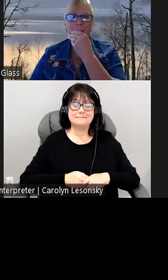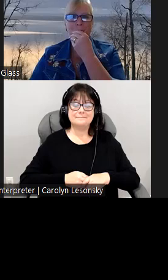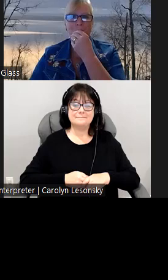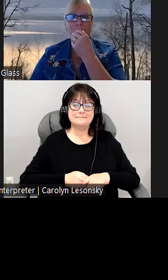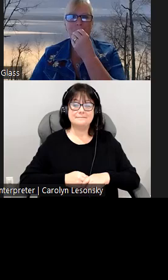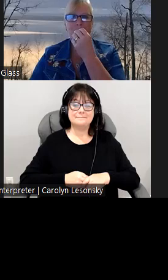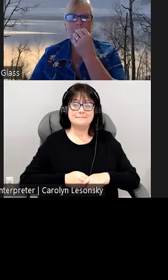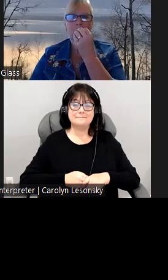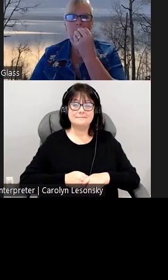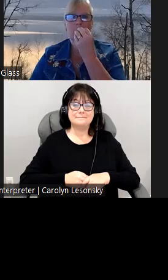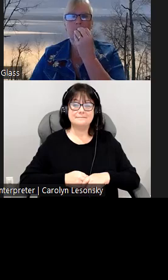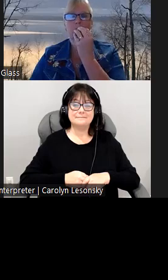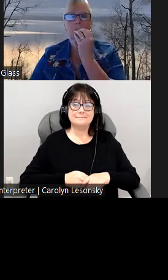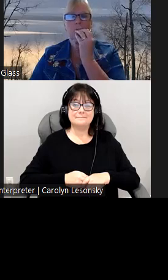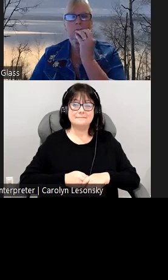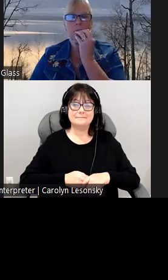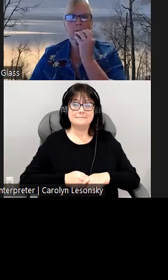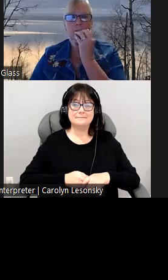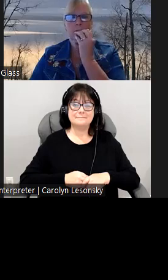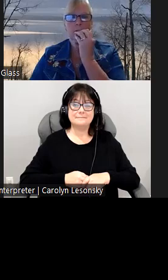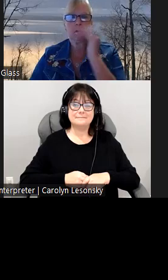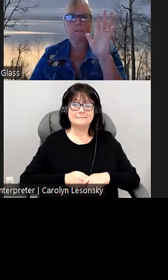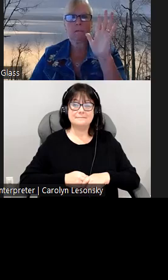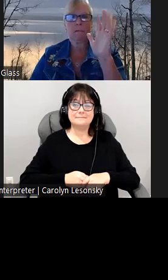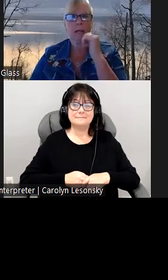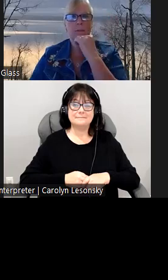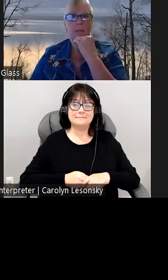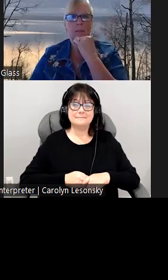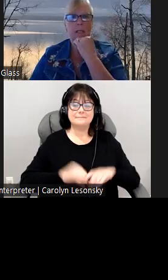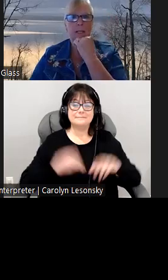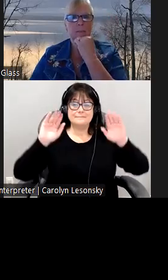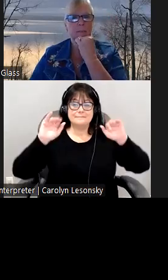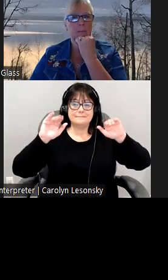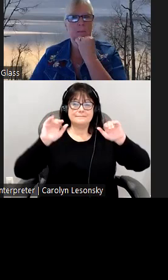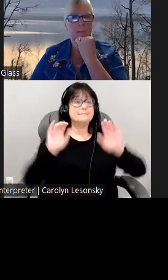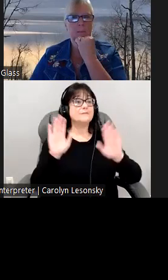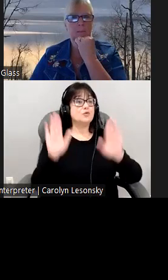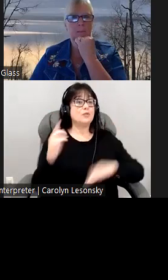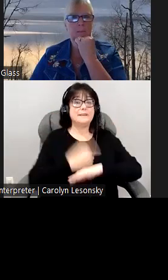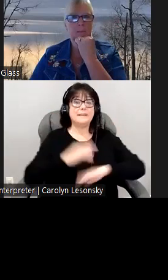Bye, everyone. Have a great day.